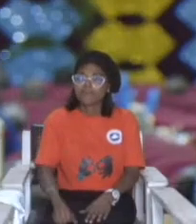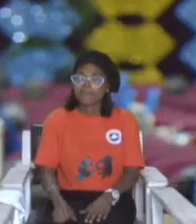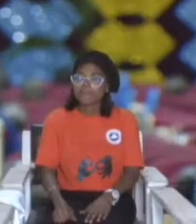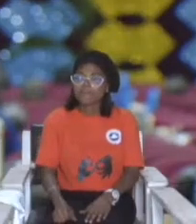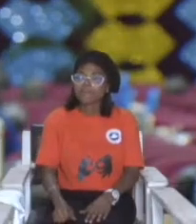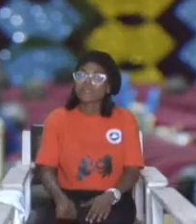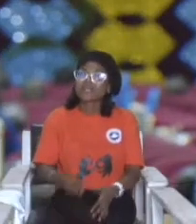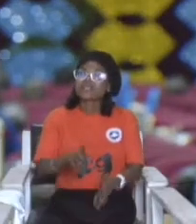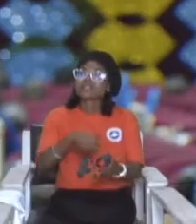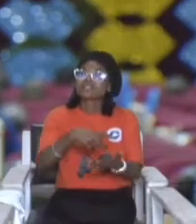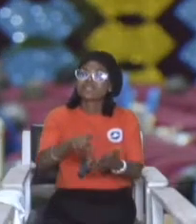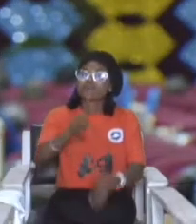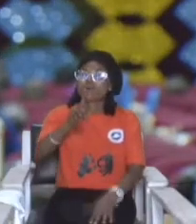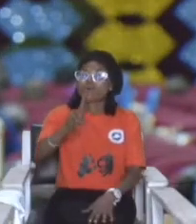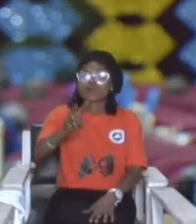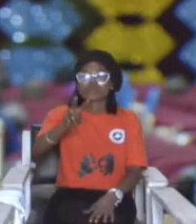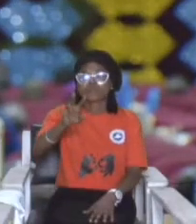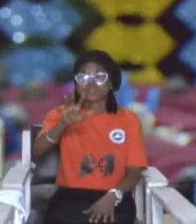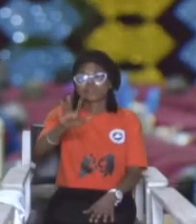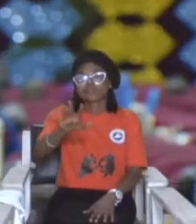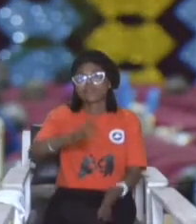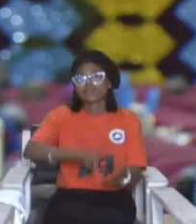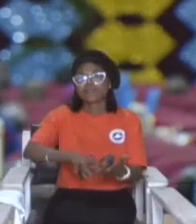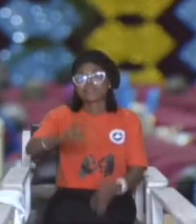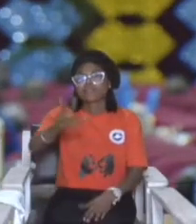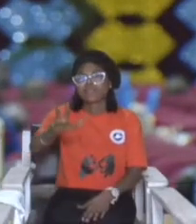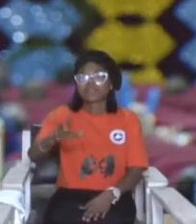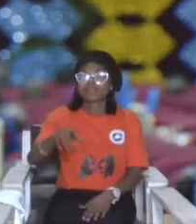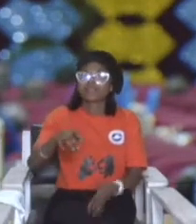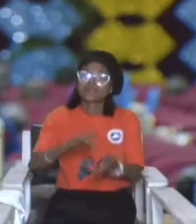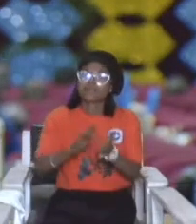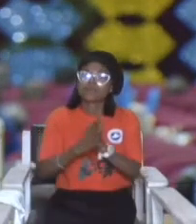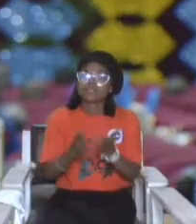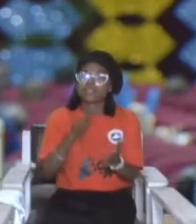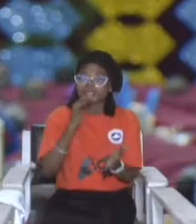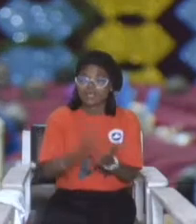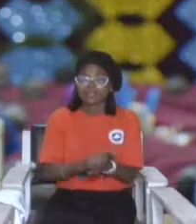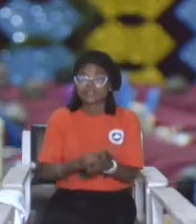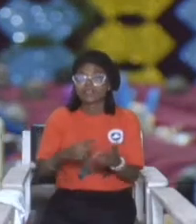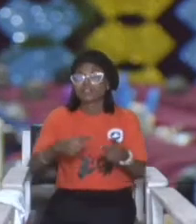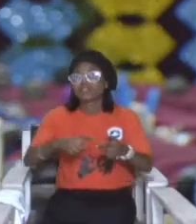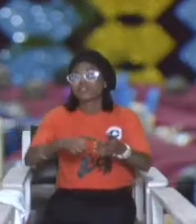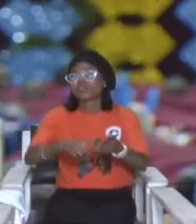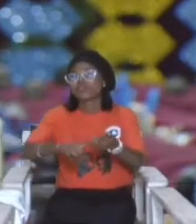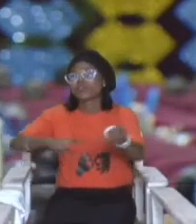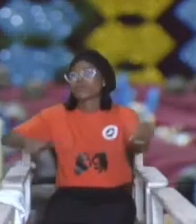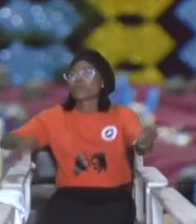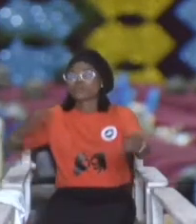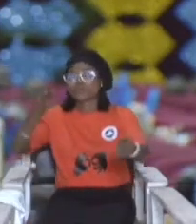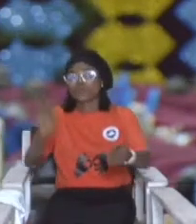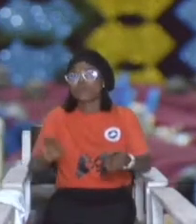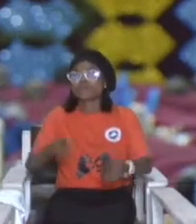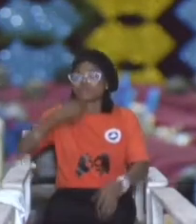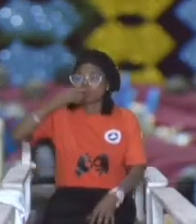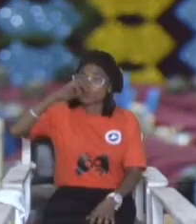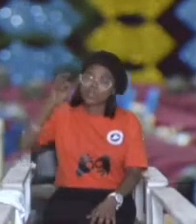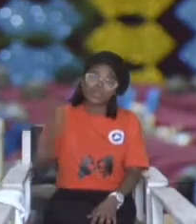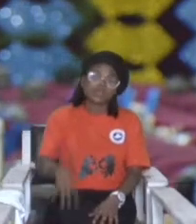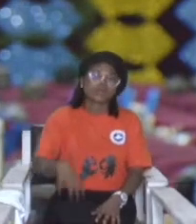Psalm 125 verse 3, the Bible says, the rod of the wicked will not rest upon the lot of the